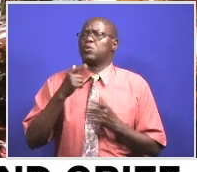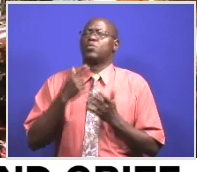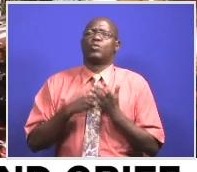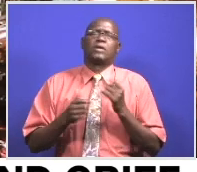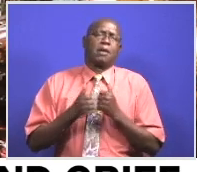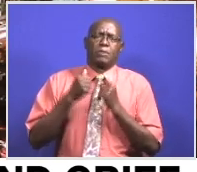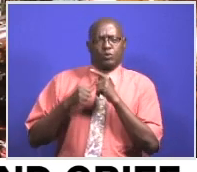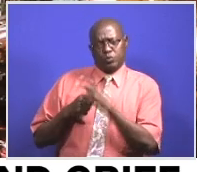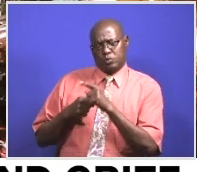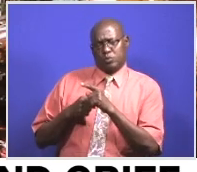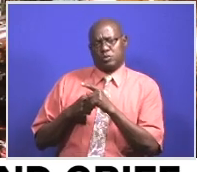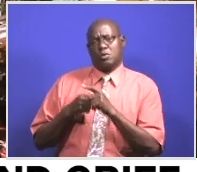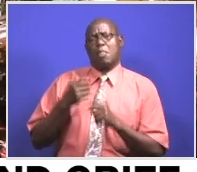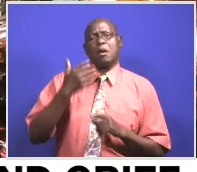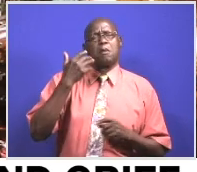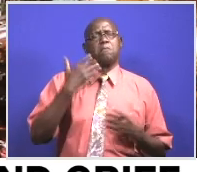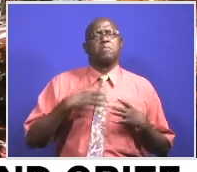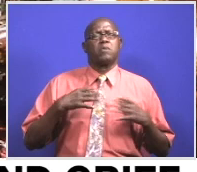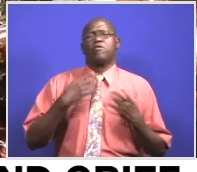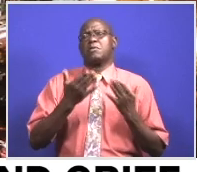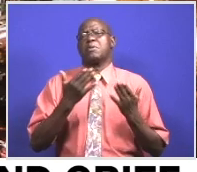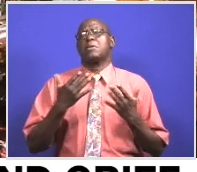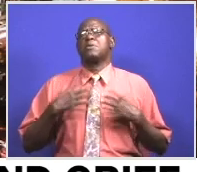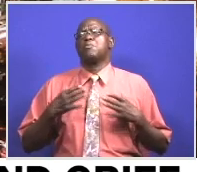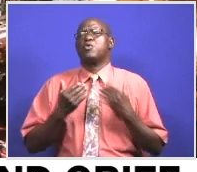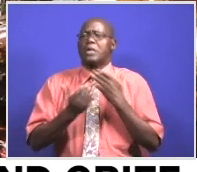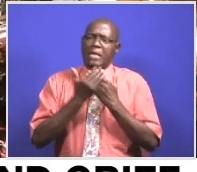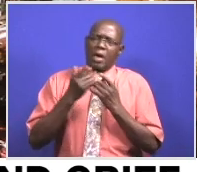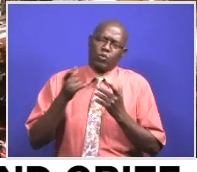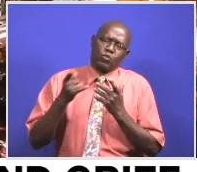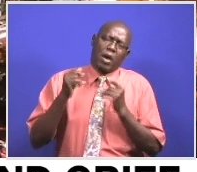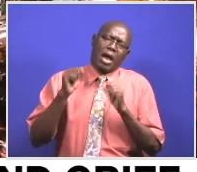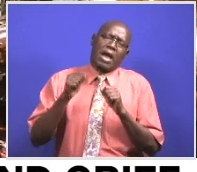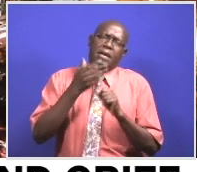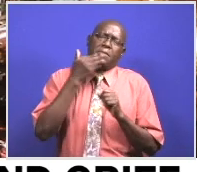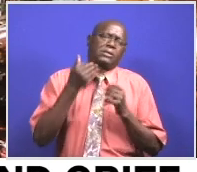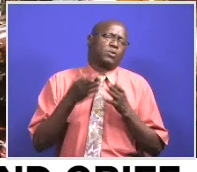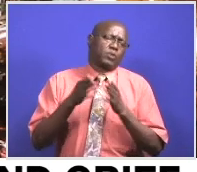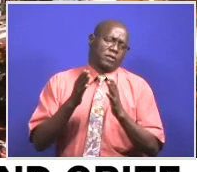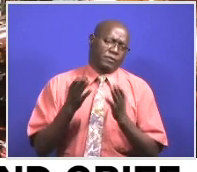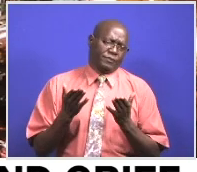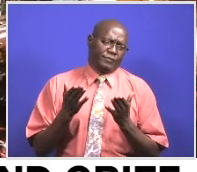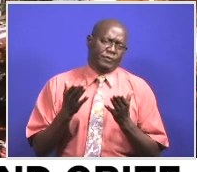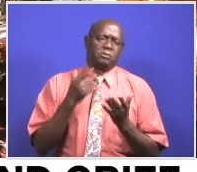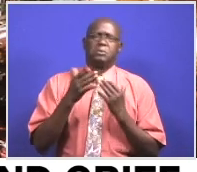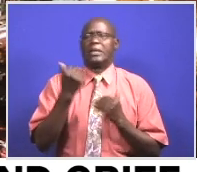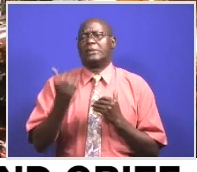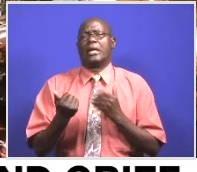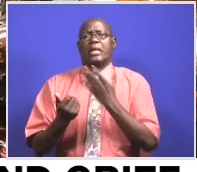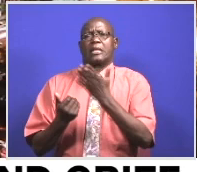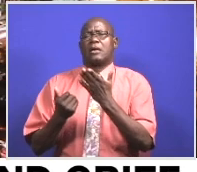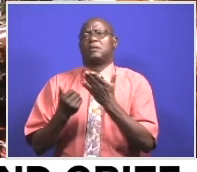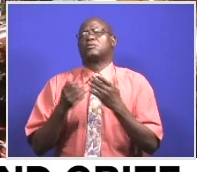wish somebody handled you in a better way, that you can advise someone out there who's probably with a child who has lost a